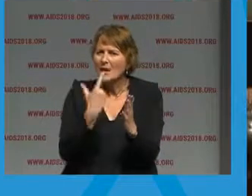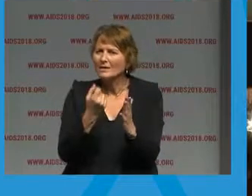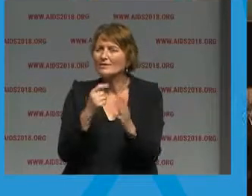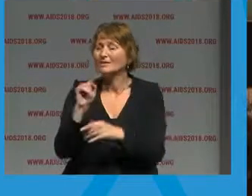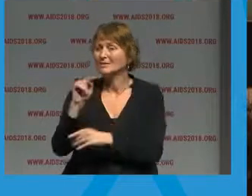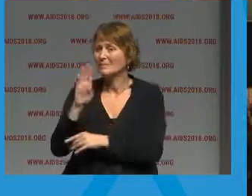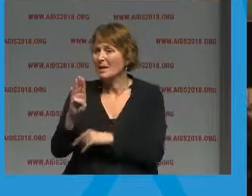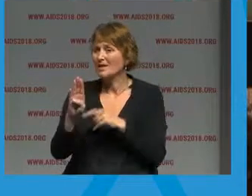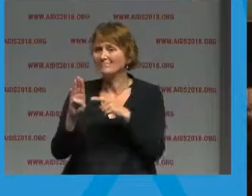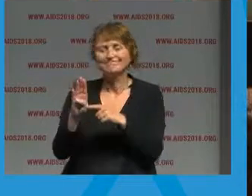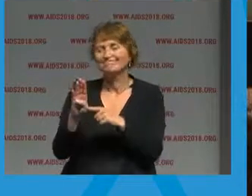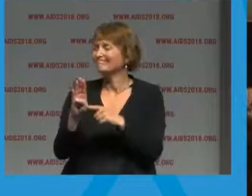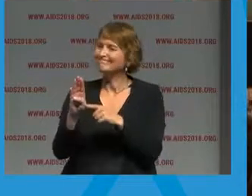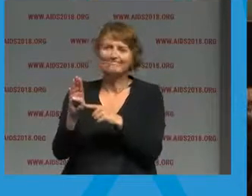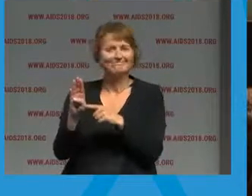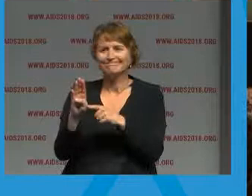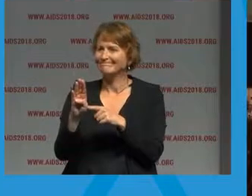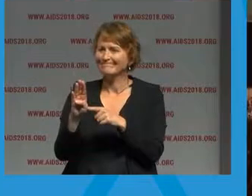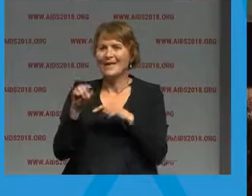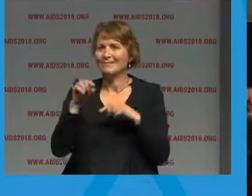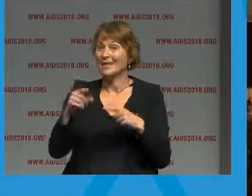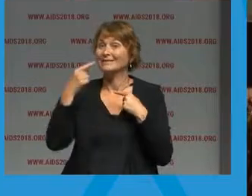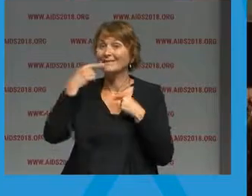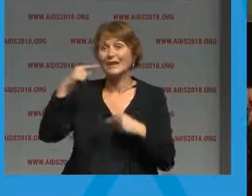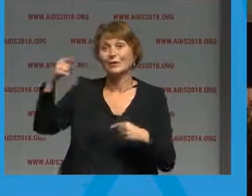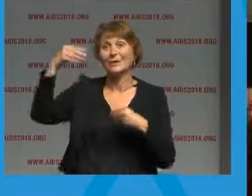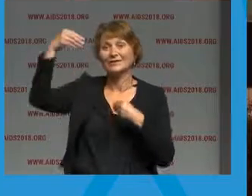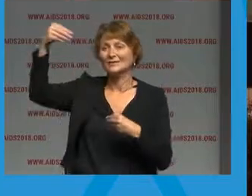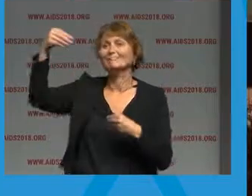diagnostic may be not in that declaration.